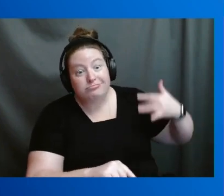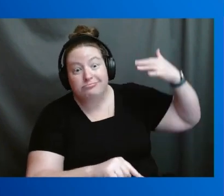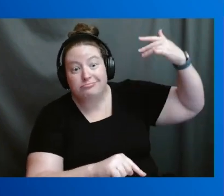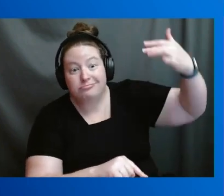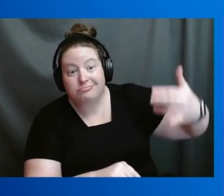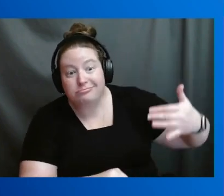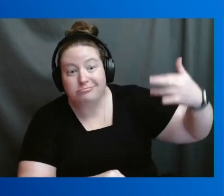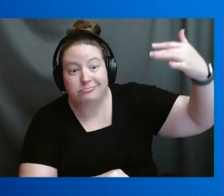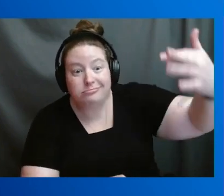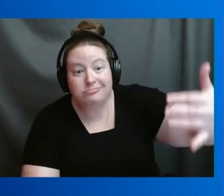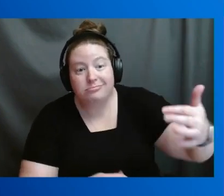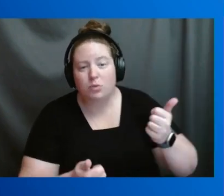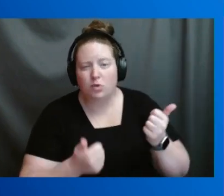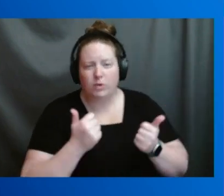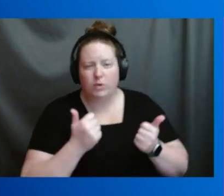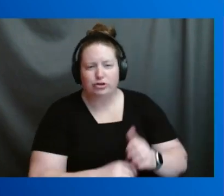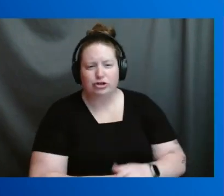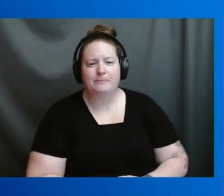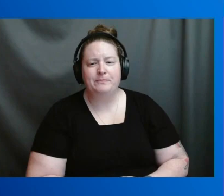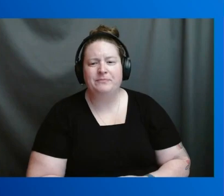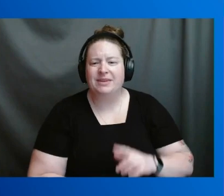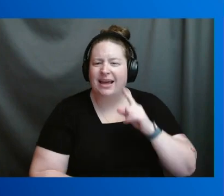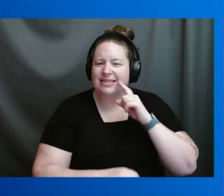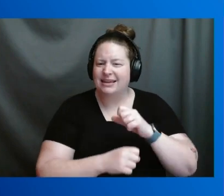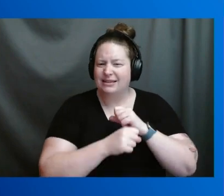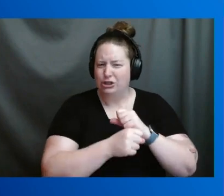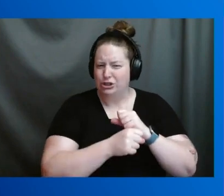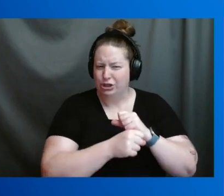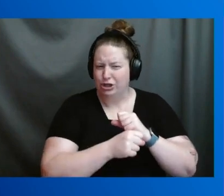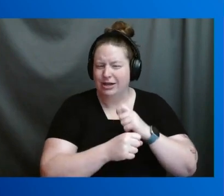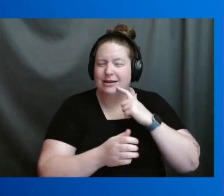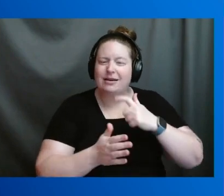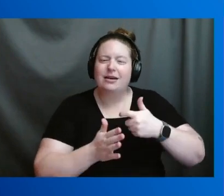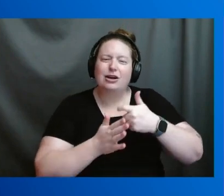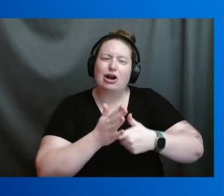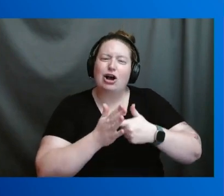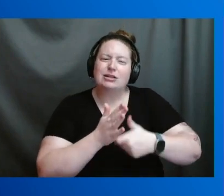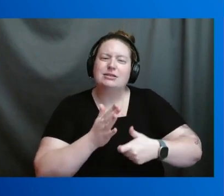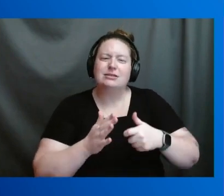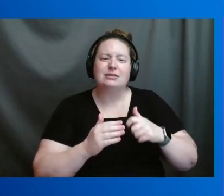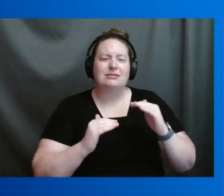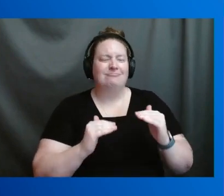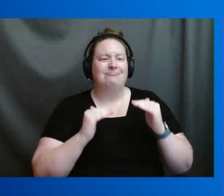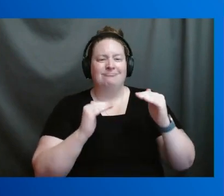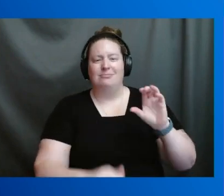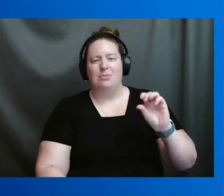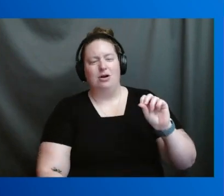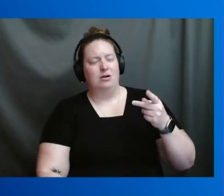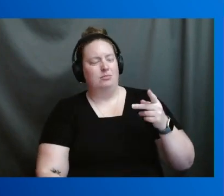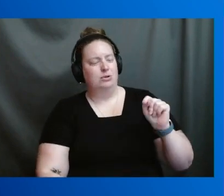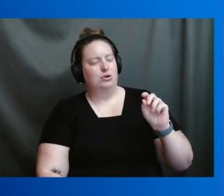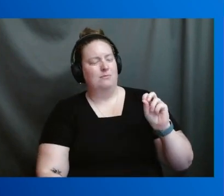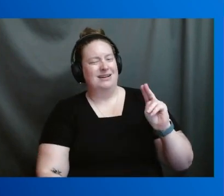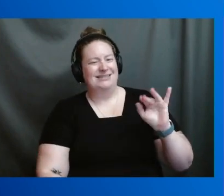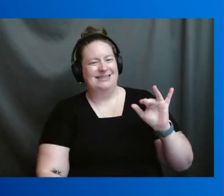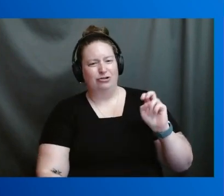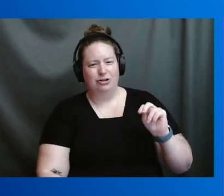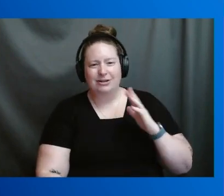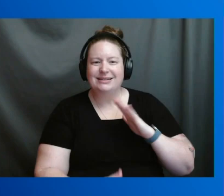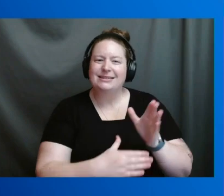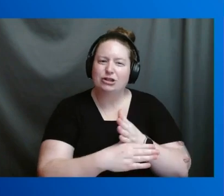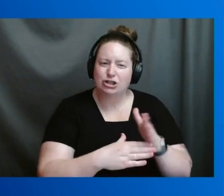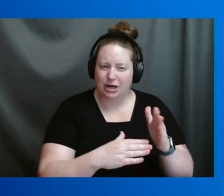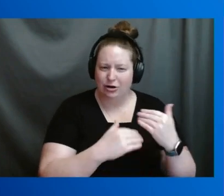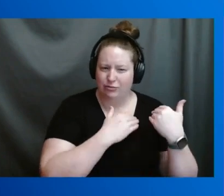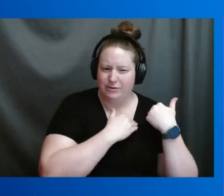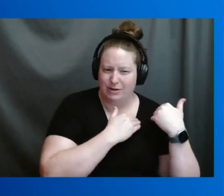similar to security, I think of cost optimization as a shared responsibility, right? There's a set of levers that AWS will handle on your behalf